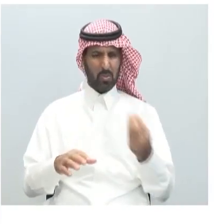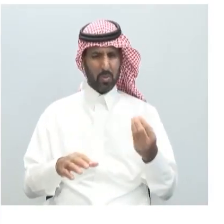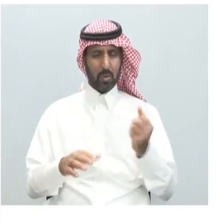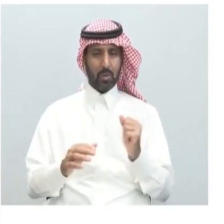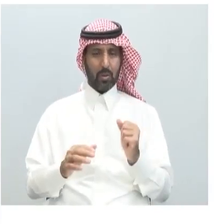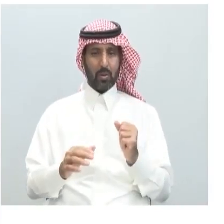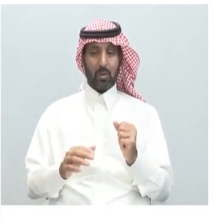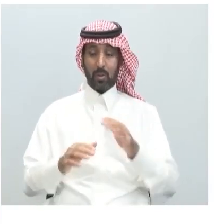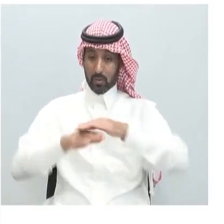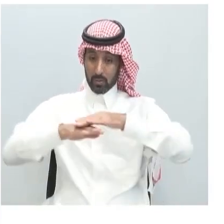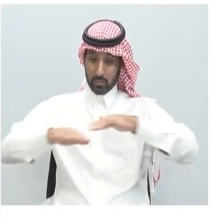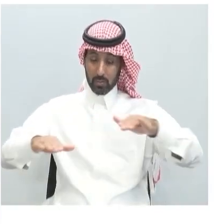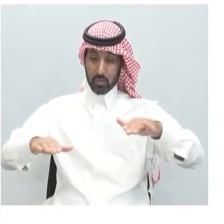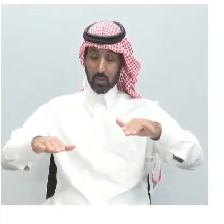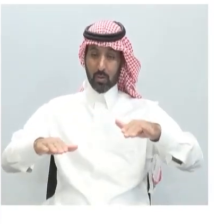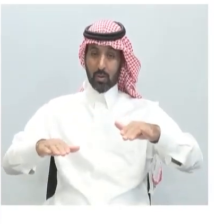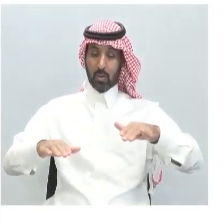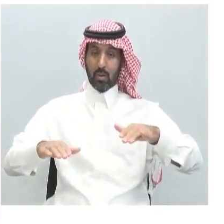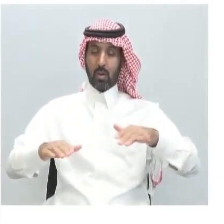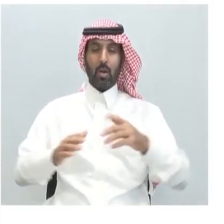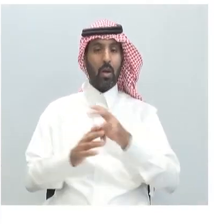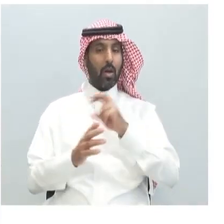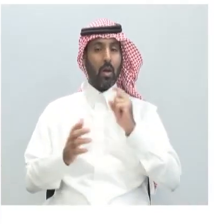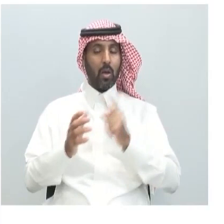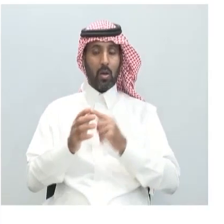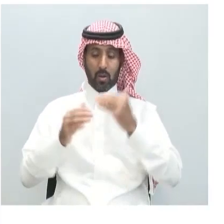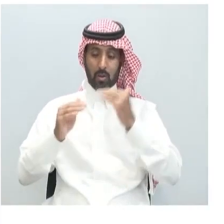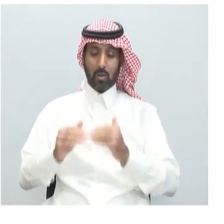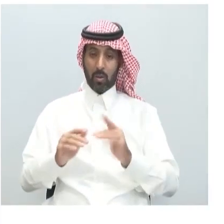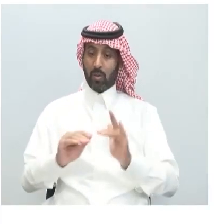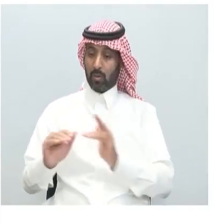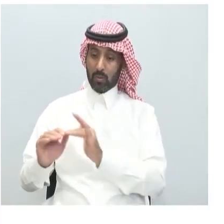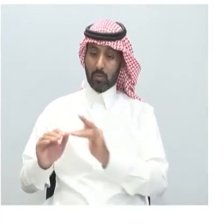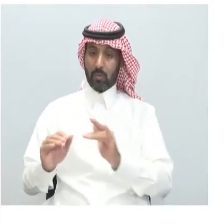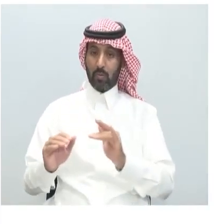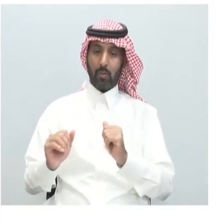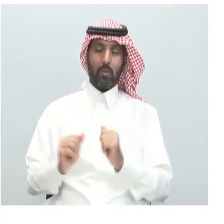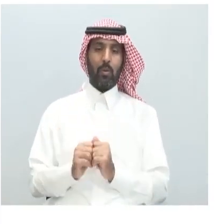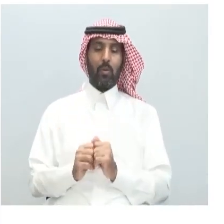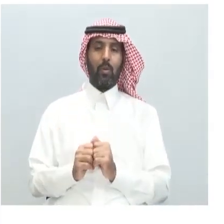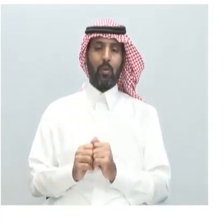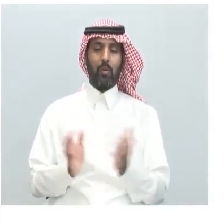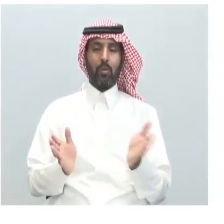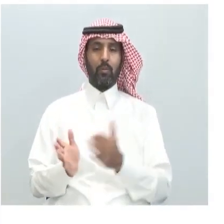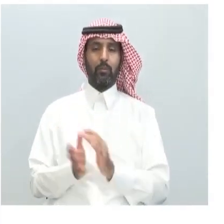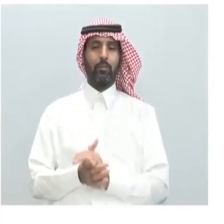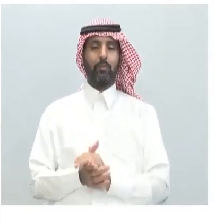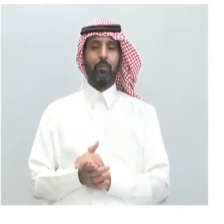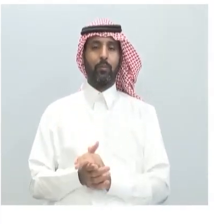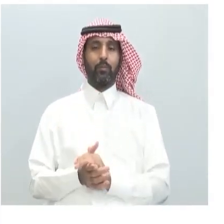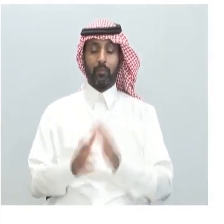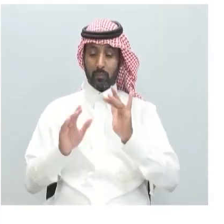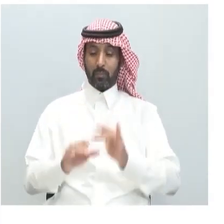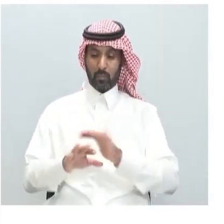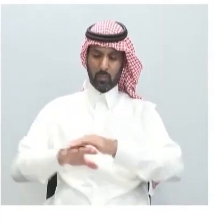clean. The lobby, dirty, clean. So use two and enough here. Let's check the answer. The